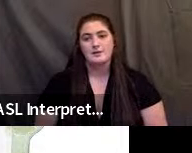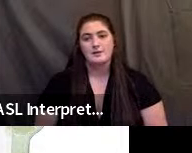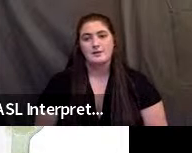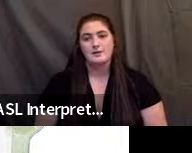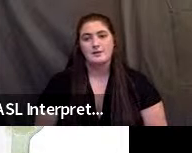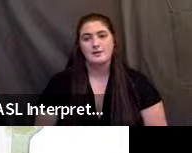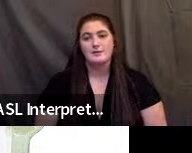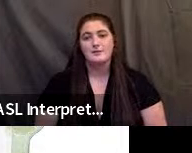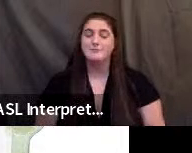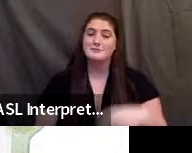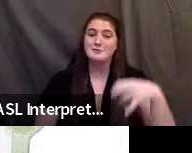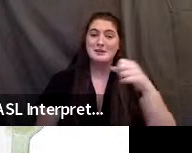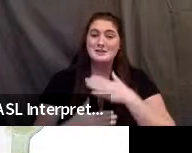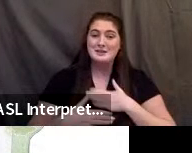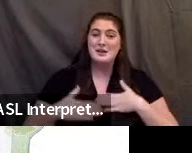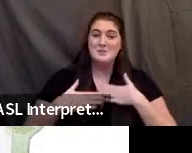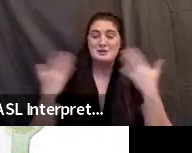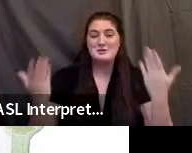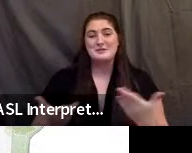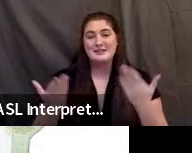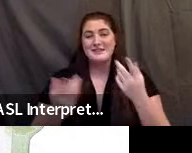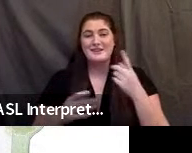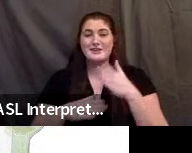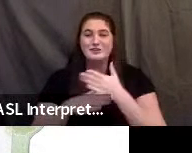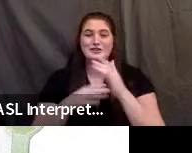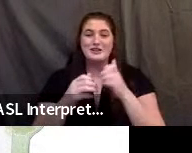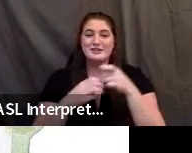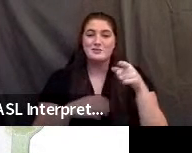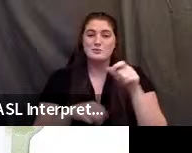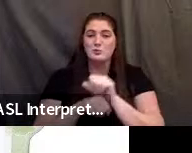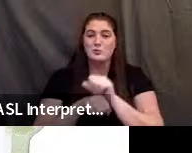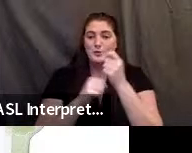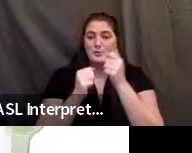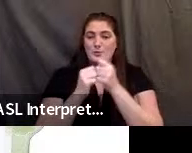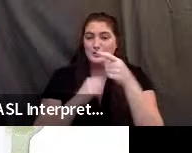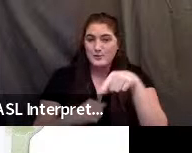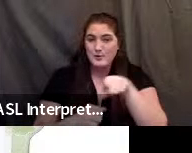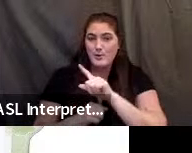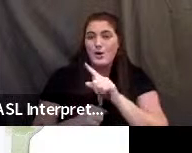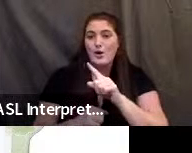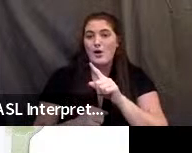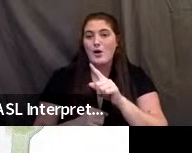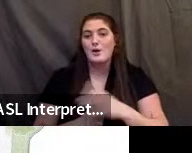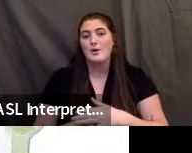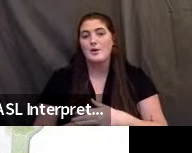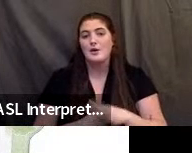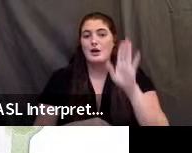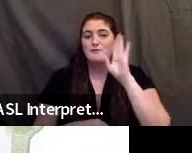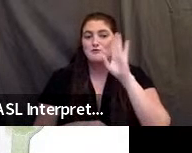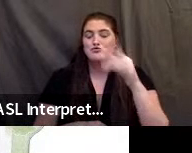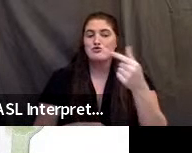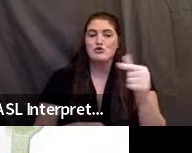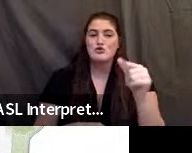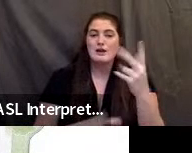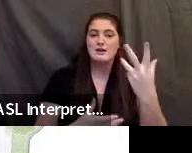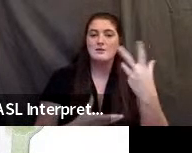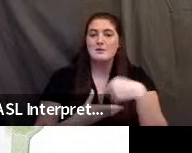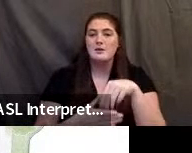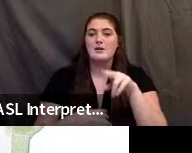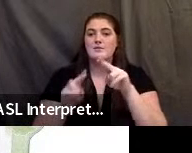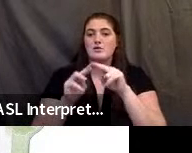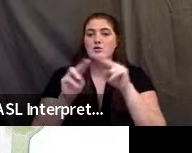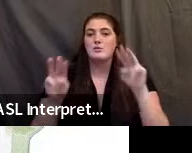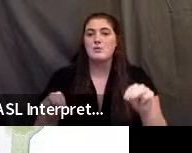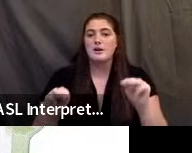Yeah, it's a pleasure to be here and to share this work with you all. Future Green has been a part of the Union Market and